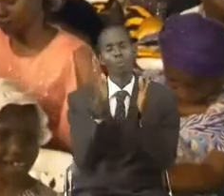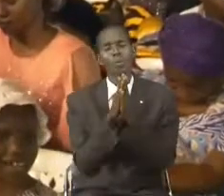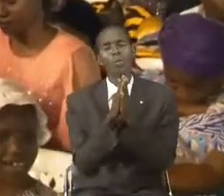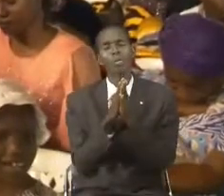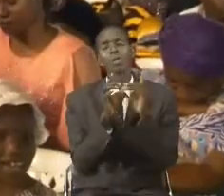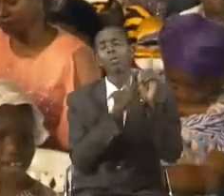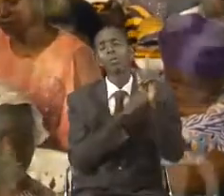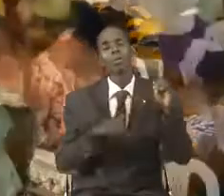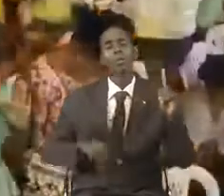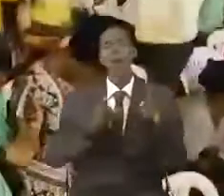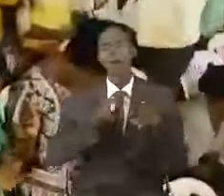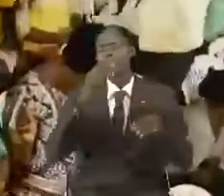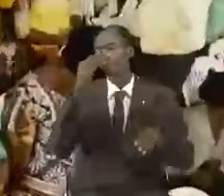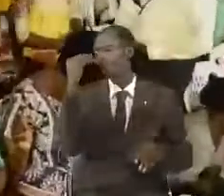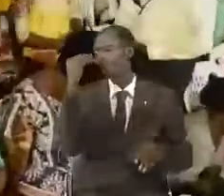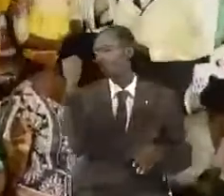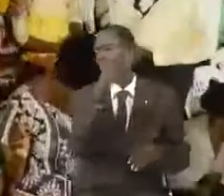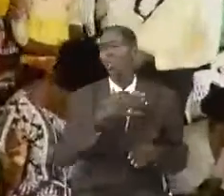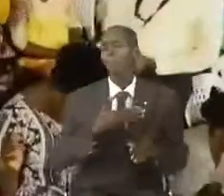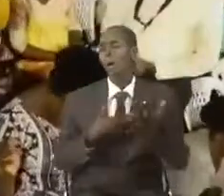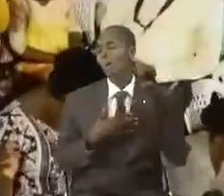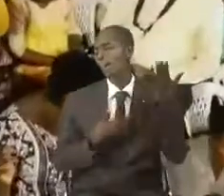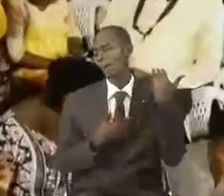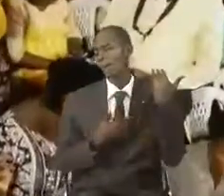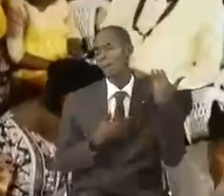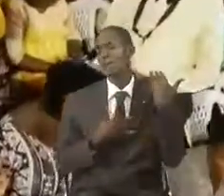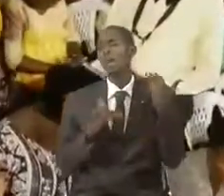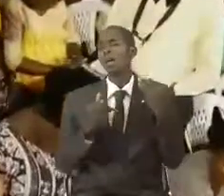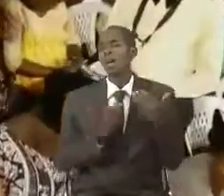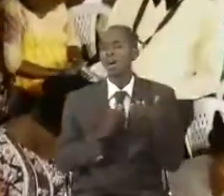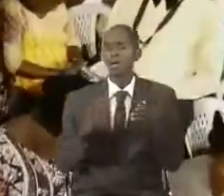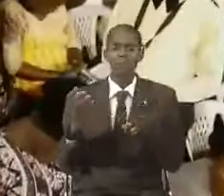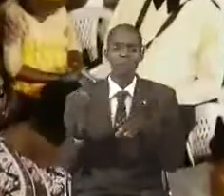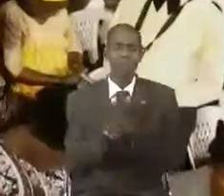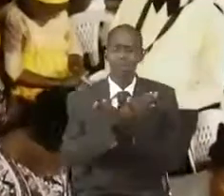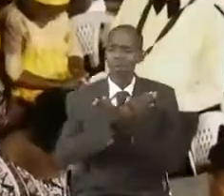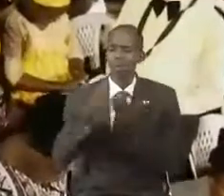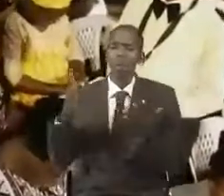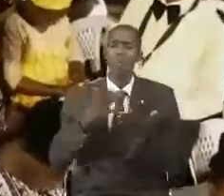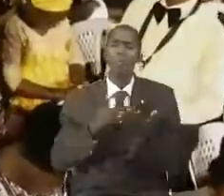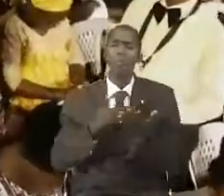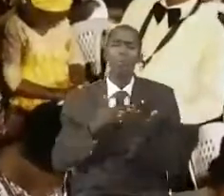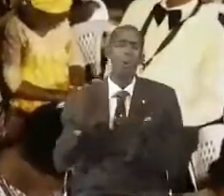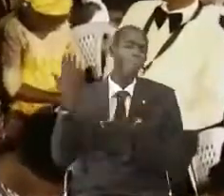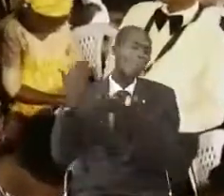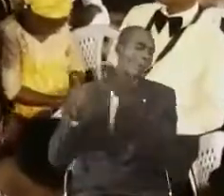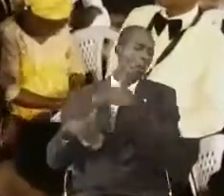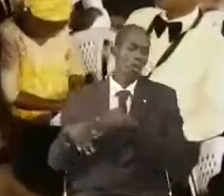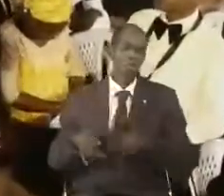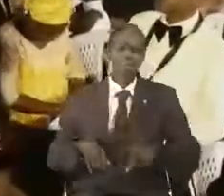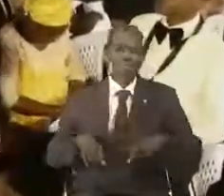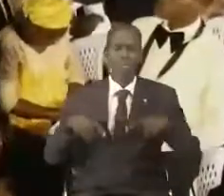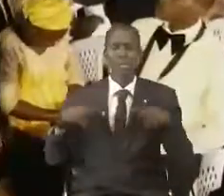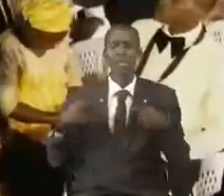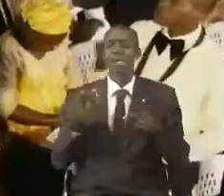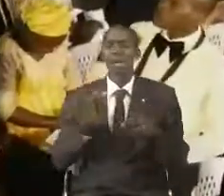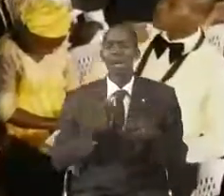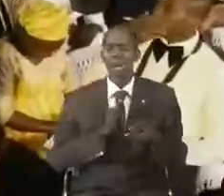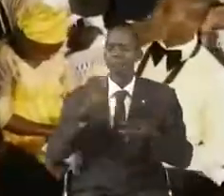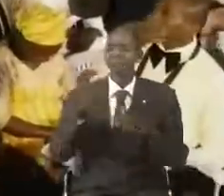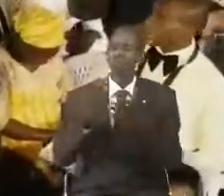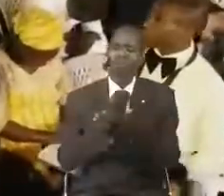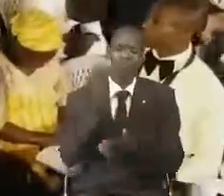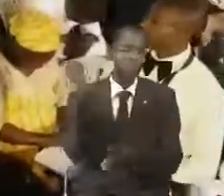standing up, you tell the Lord, I forsake my past. I throw away my past